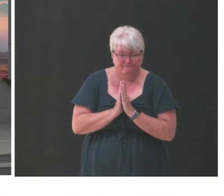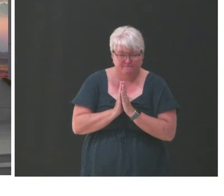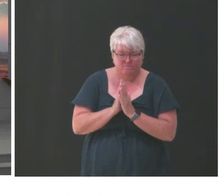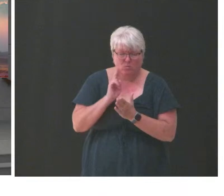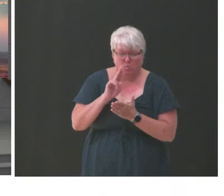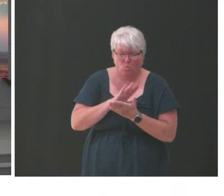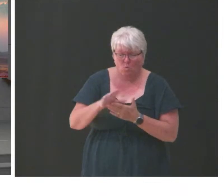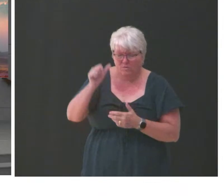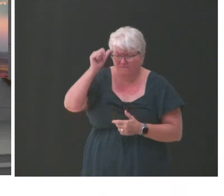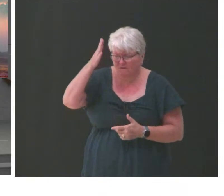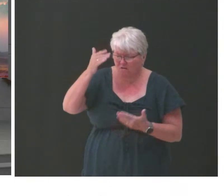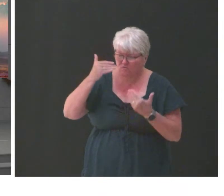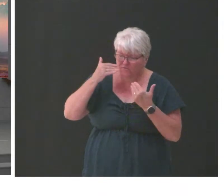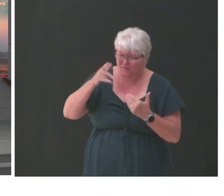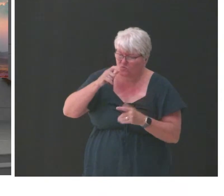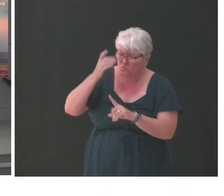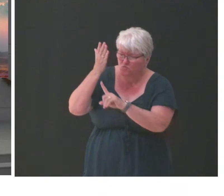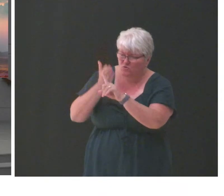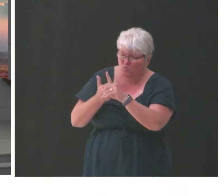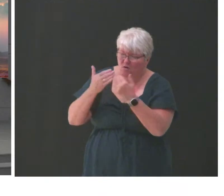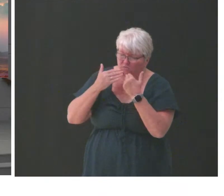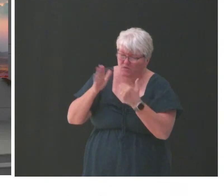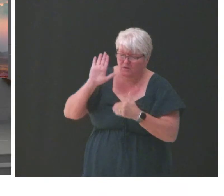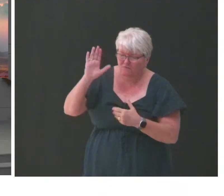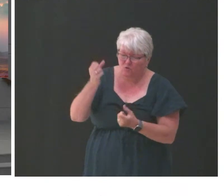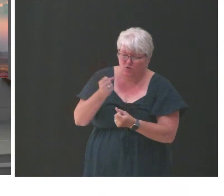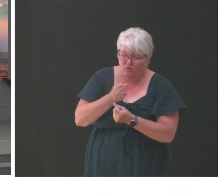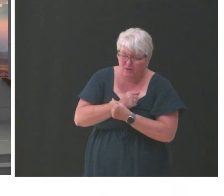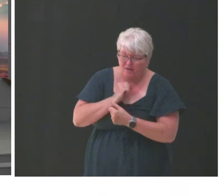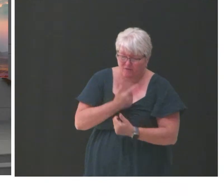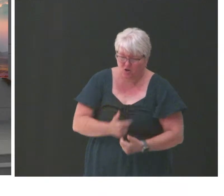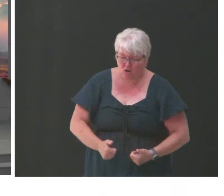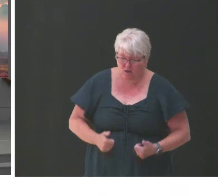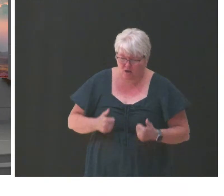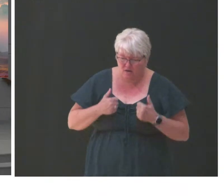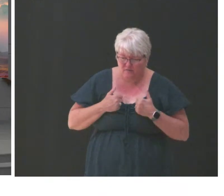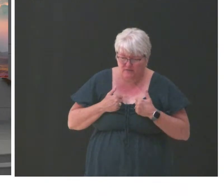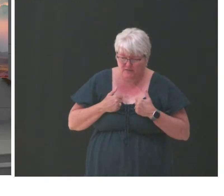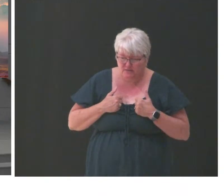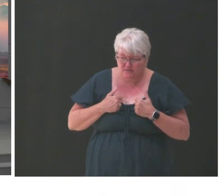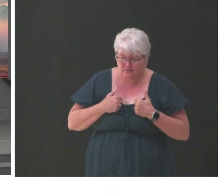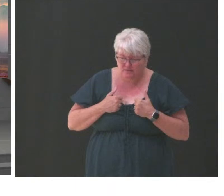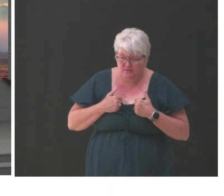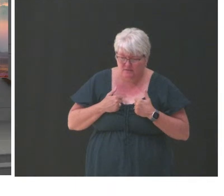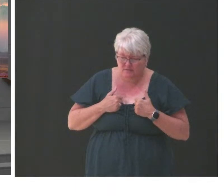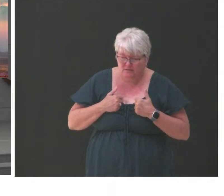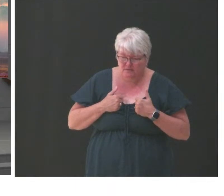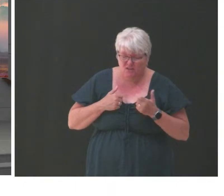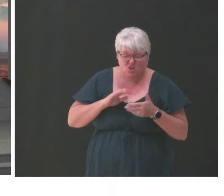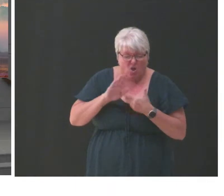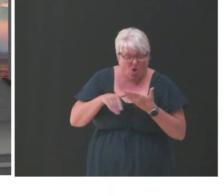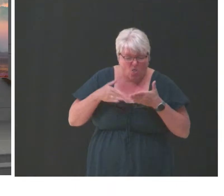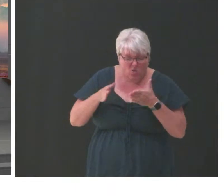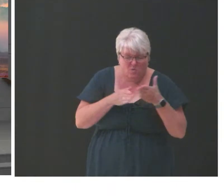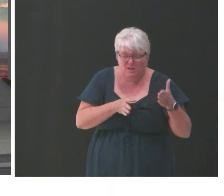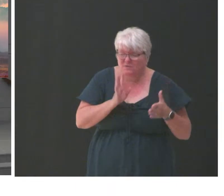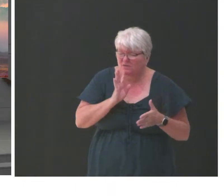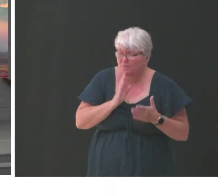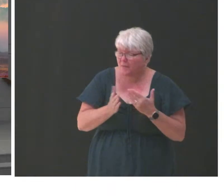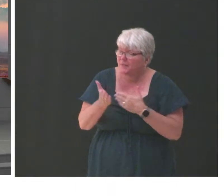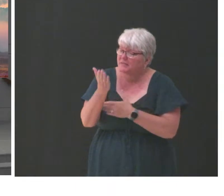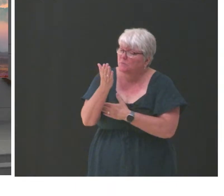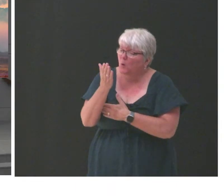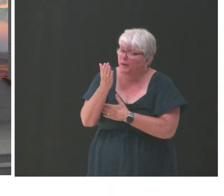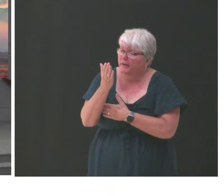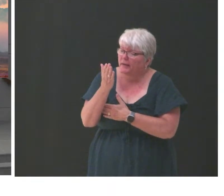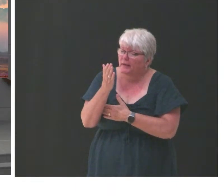Holy Father, thank you for who you are, and thank you for your love in our lives. And all the things we talked about this morning, God,